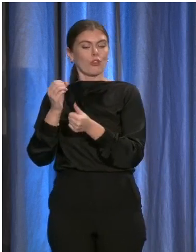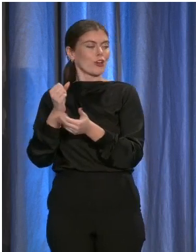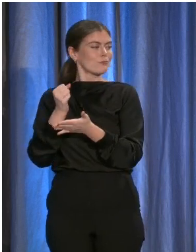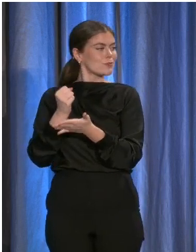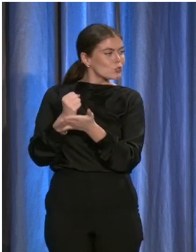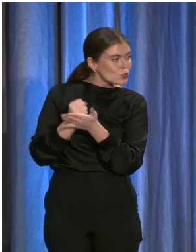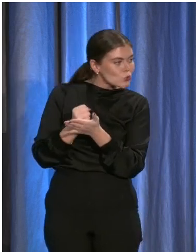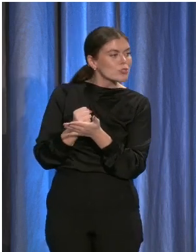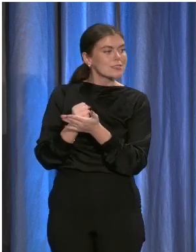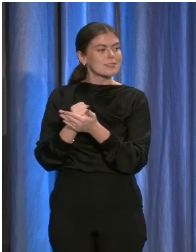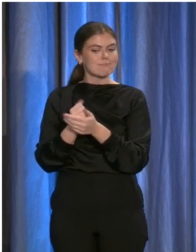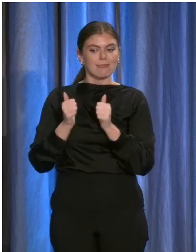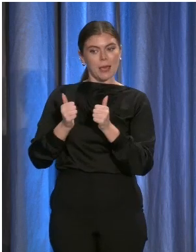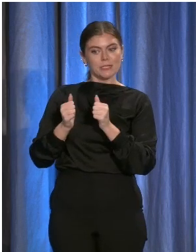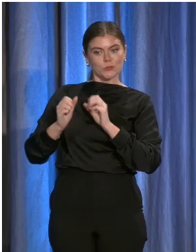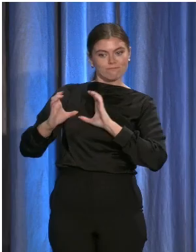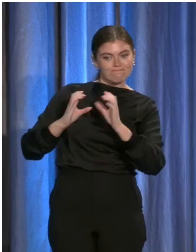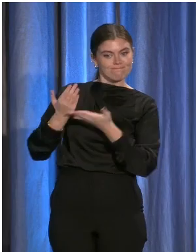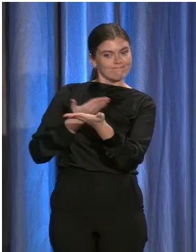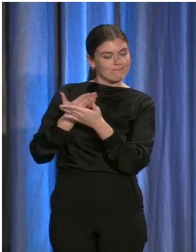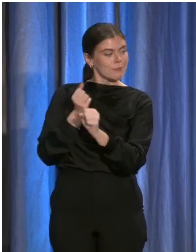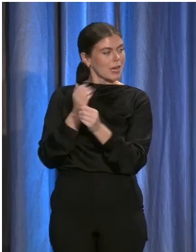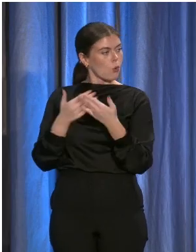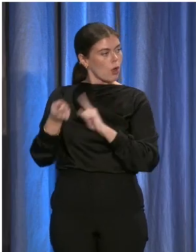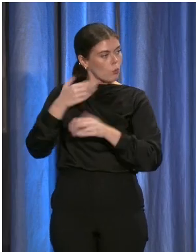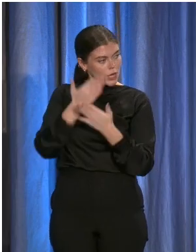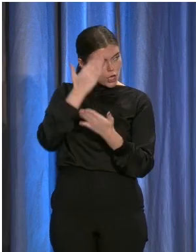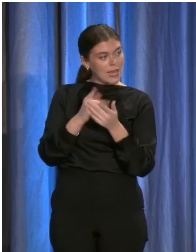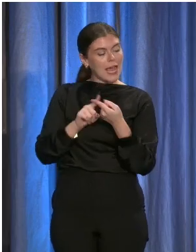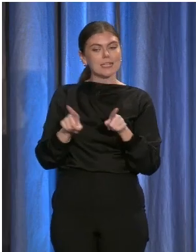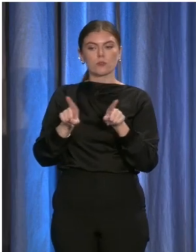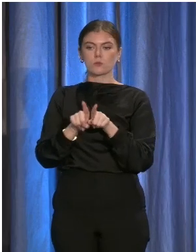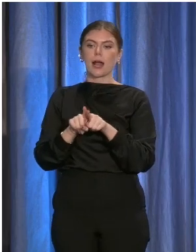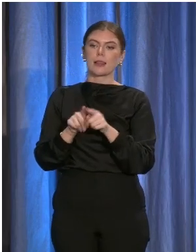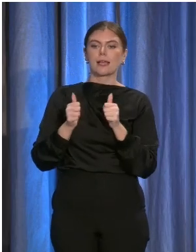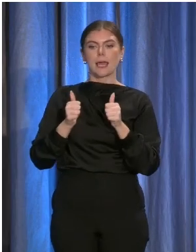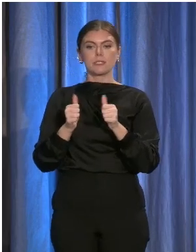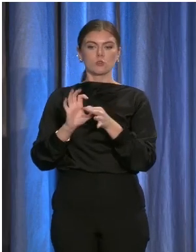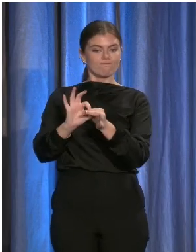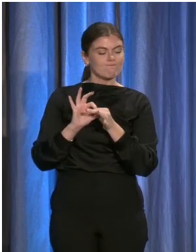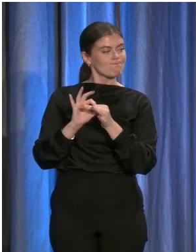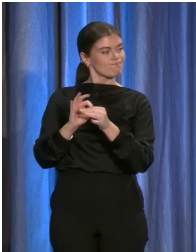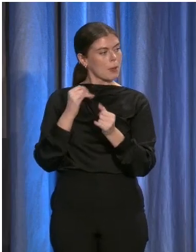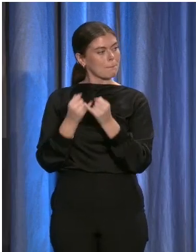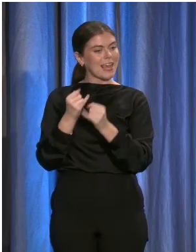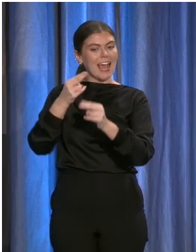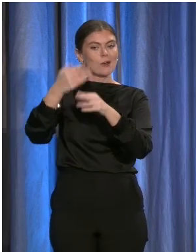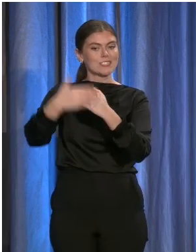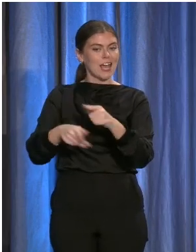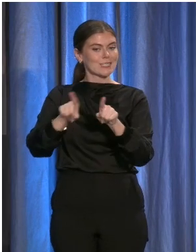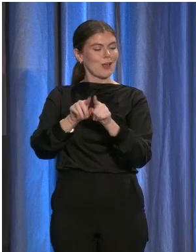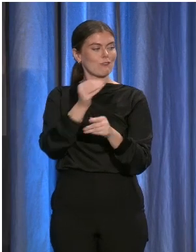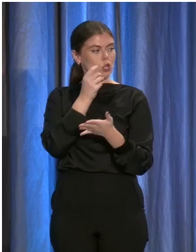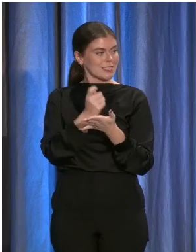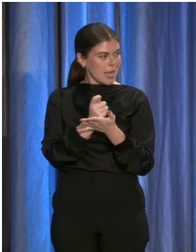being able to chat with them about what I'm learning, and of course being able to engage and play with them outside at